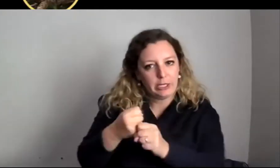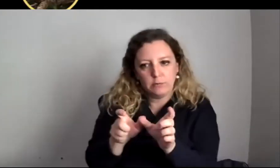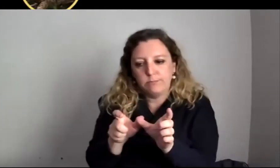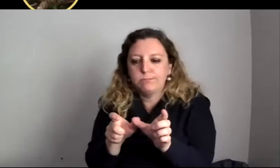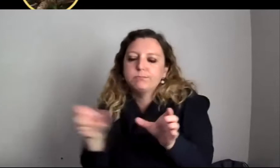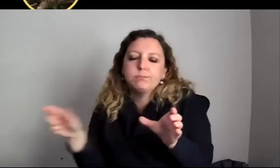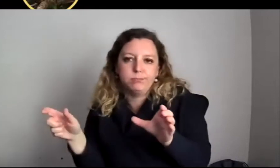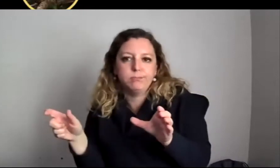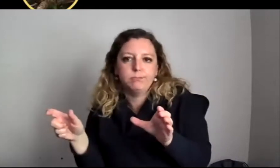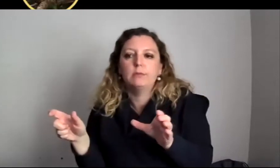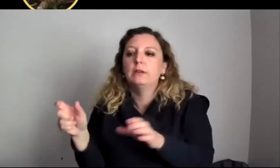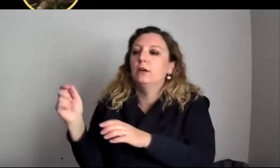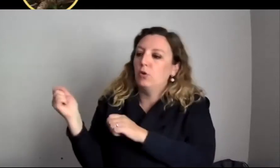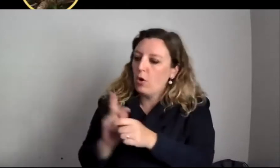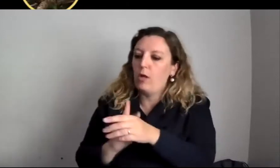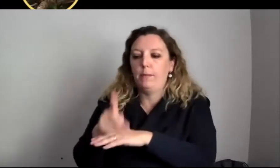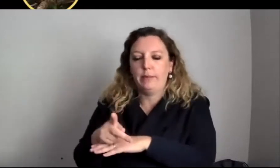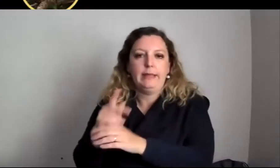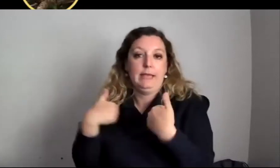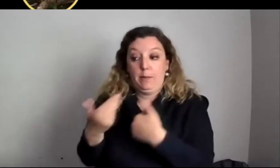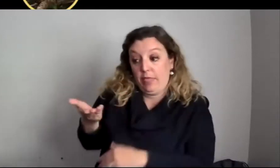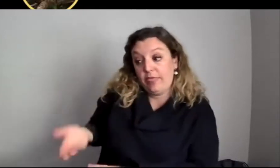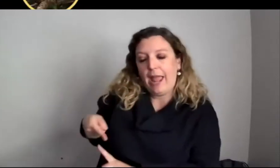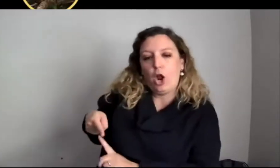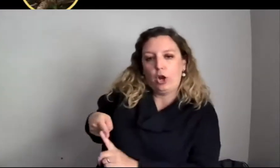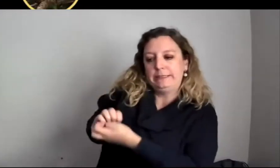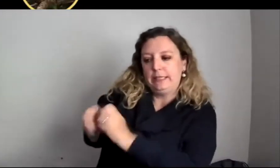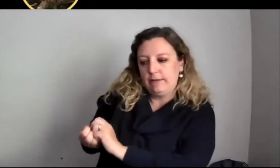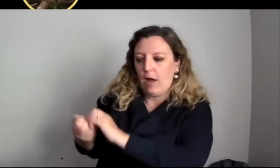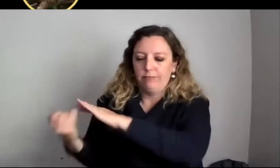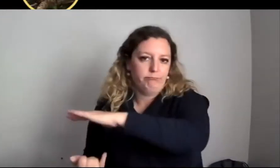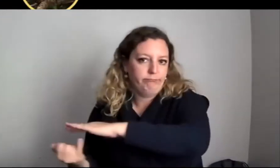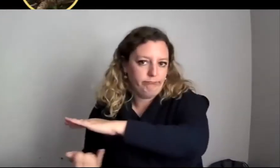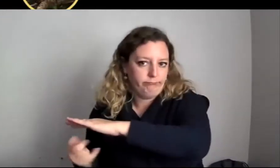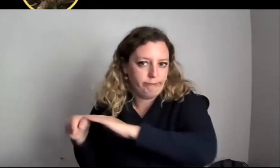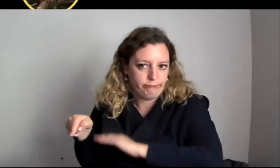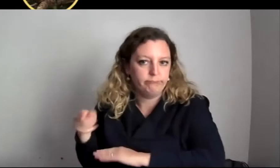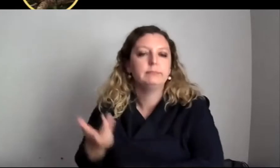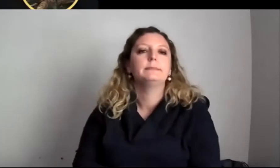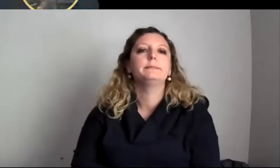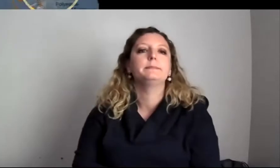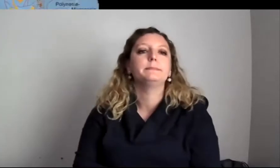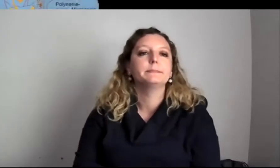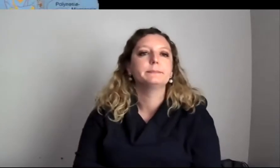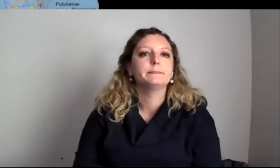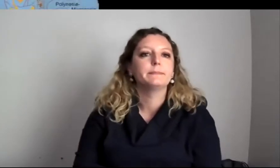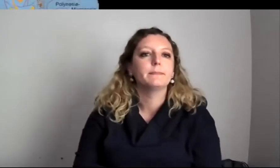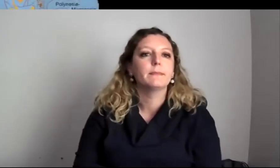so all of the plants and animals that are evolving there have been evolving in relative isolation ever since it split off from mainland